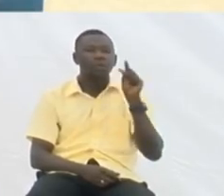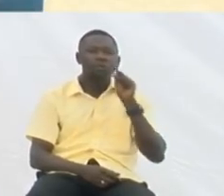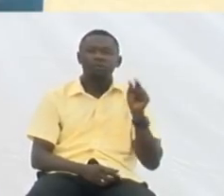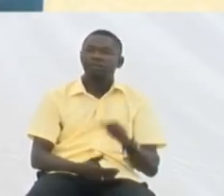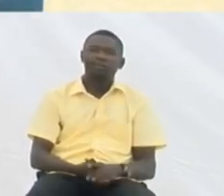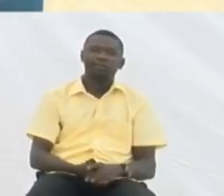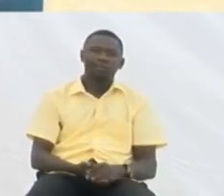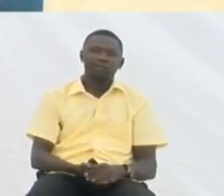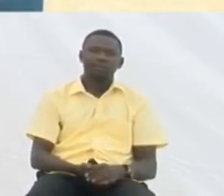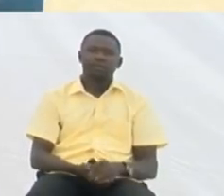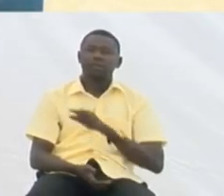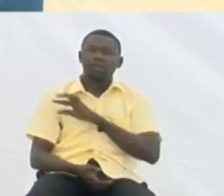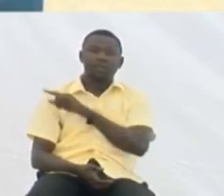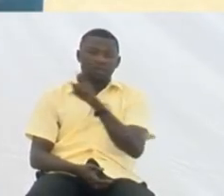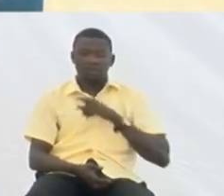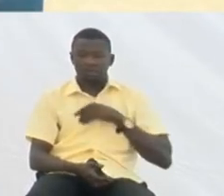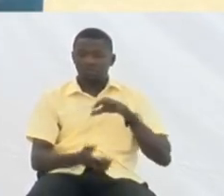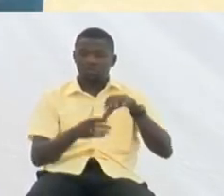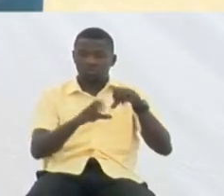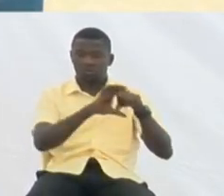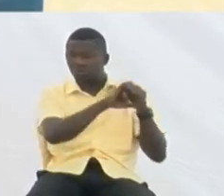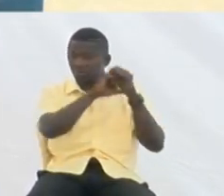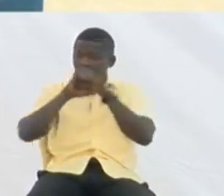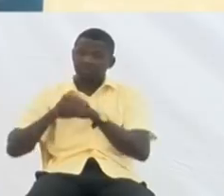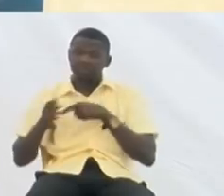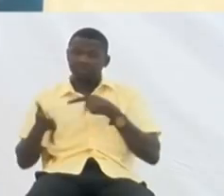They took us from here